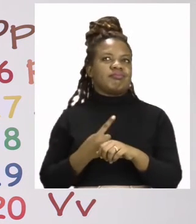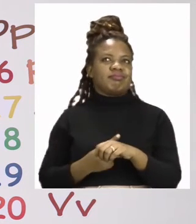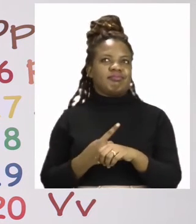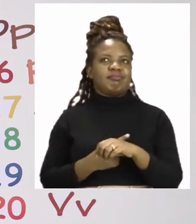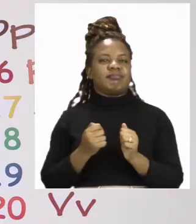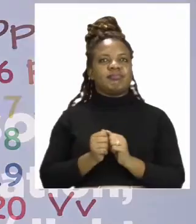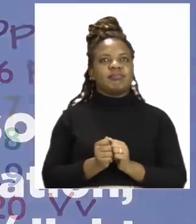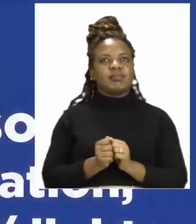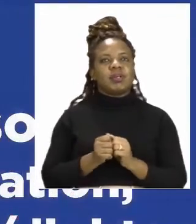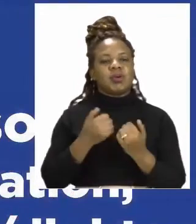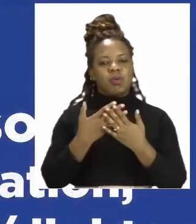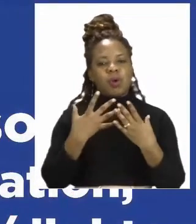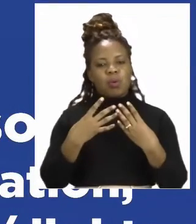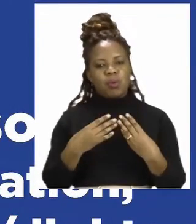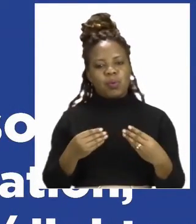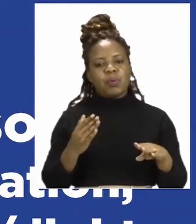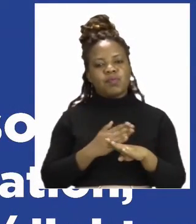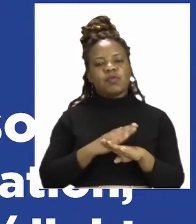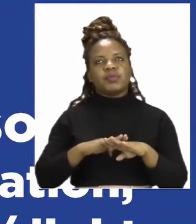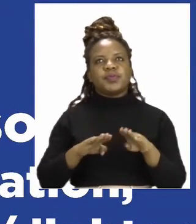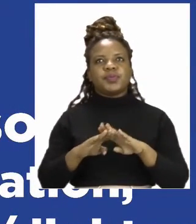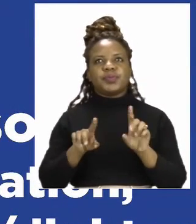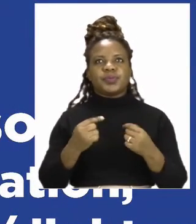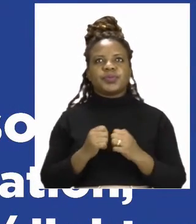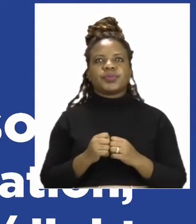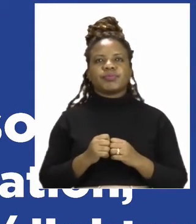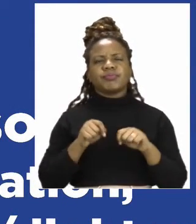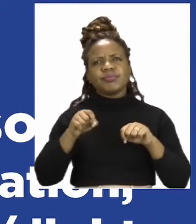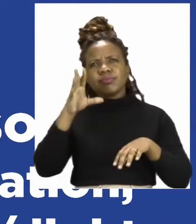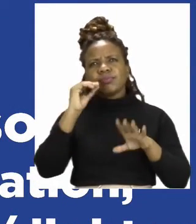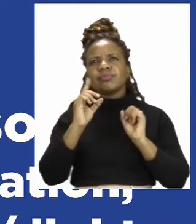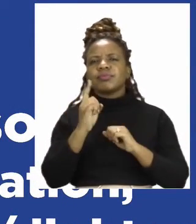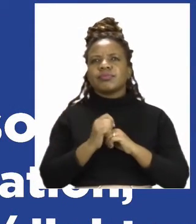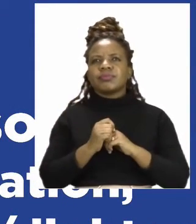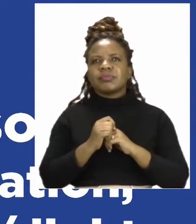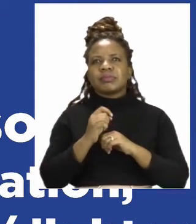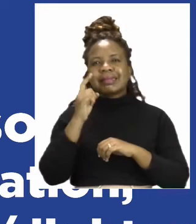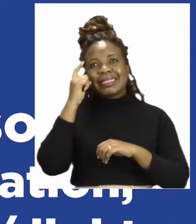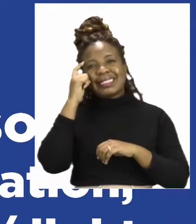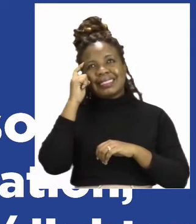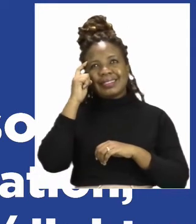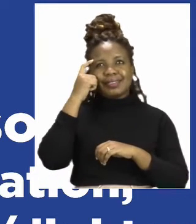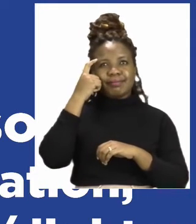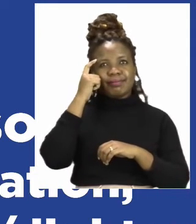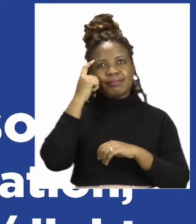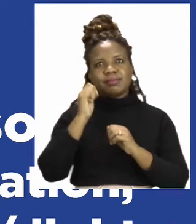touch anything else. For today's lesson, we will be talking about